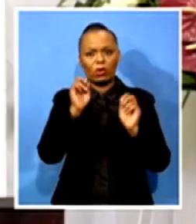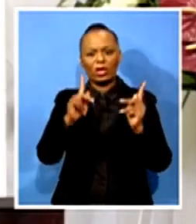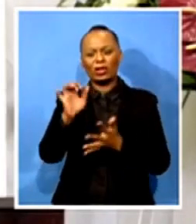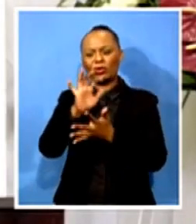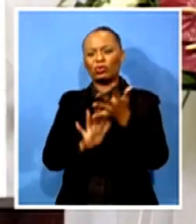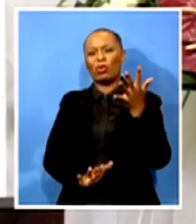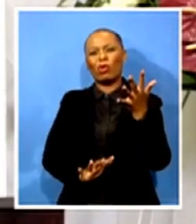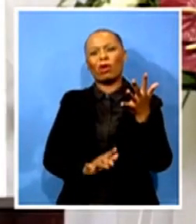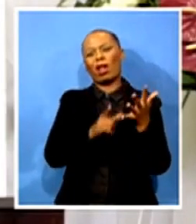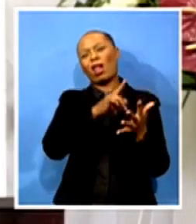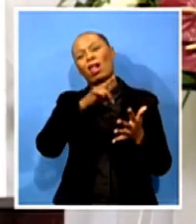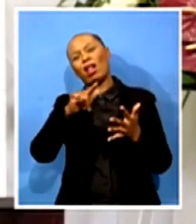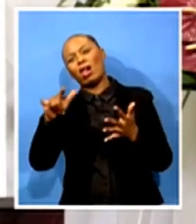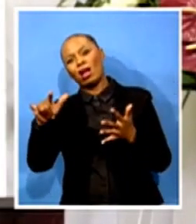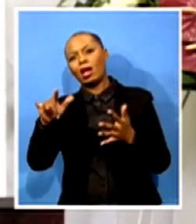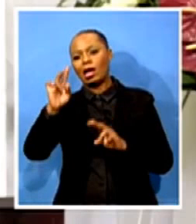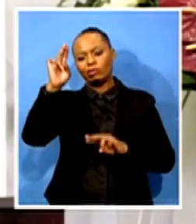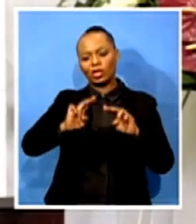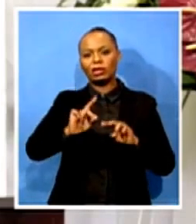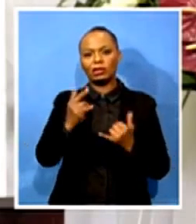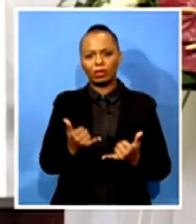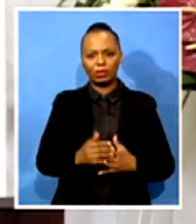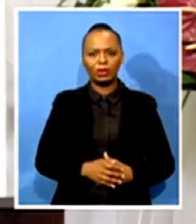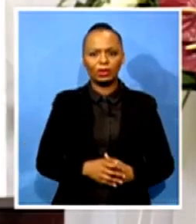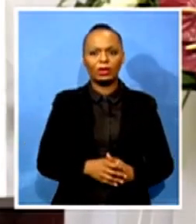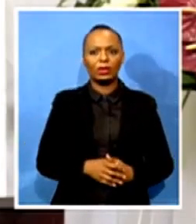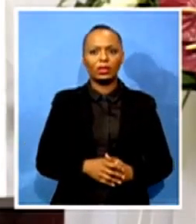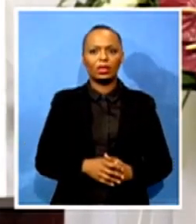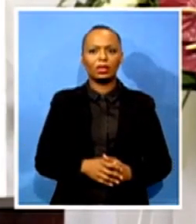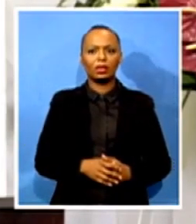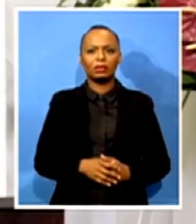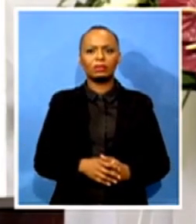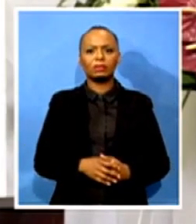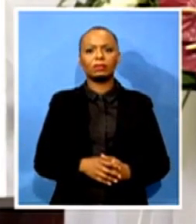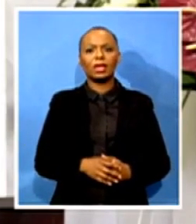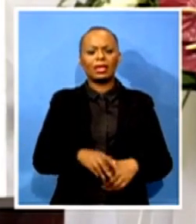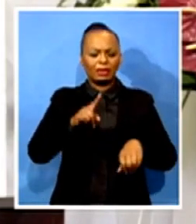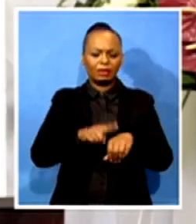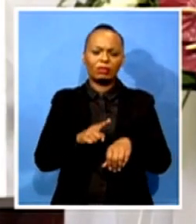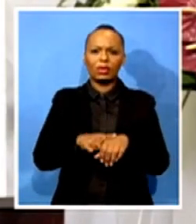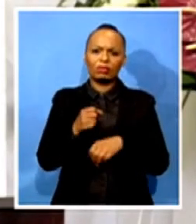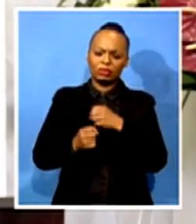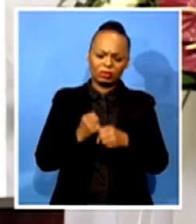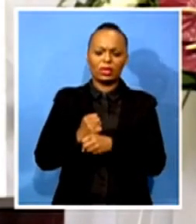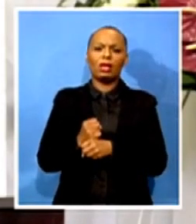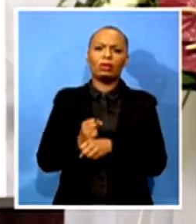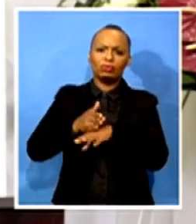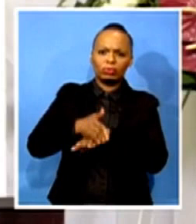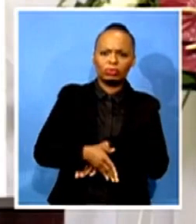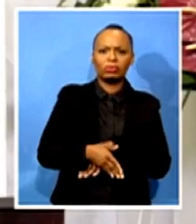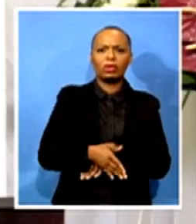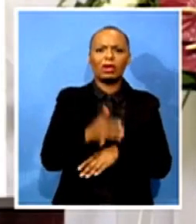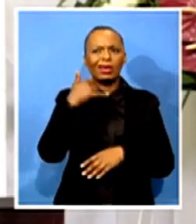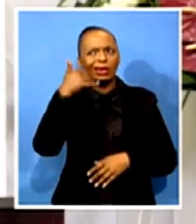In Nyanga Zahamba, we then formed an organization and registered it. And she said